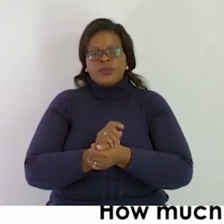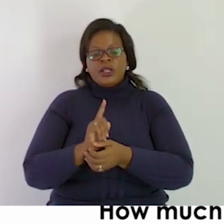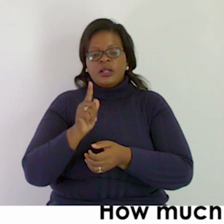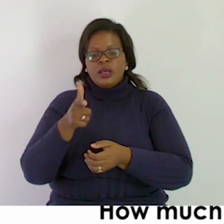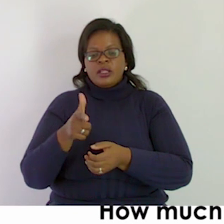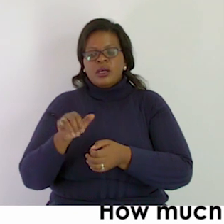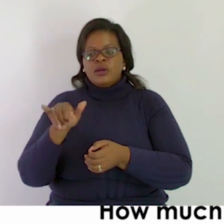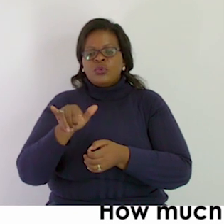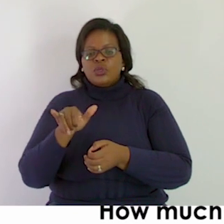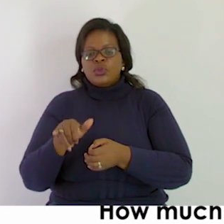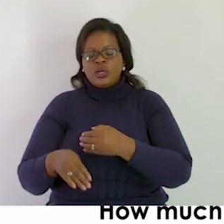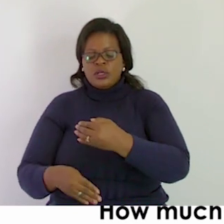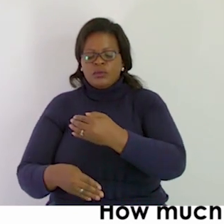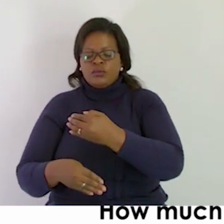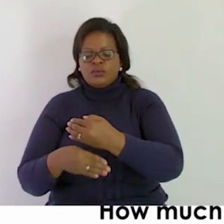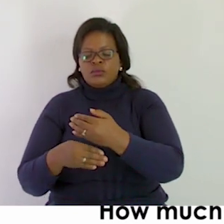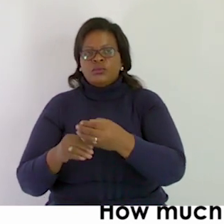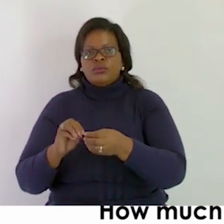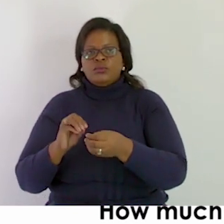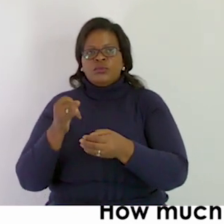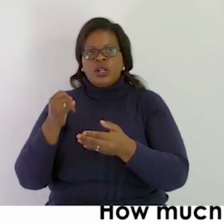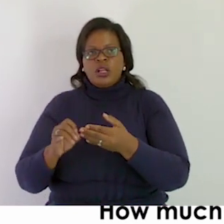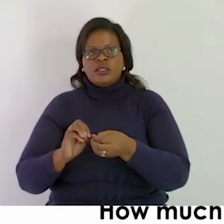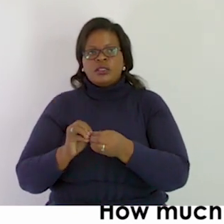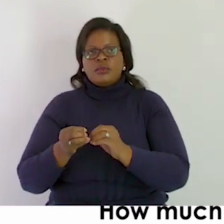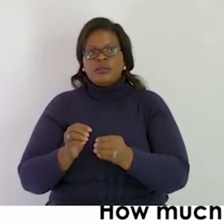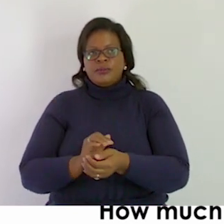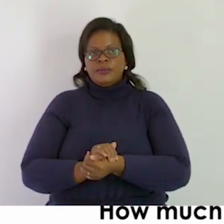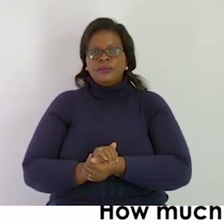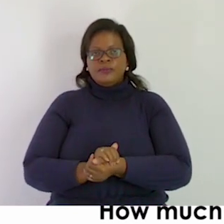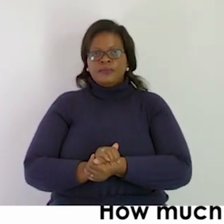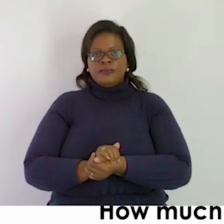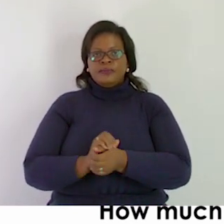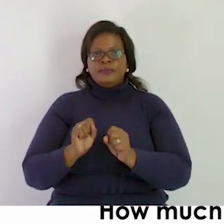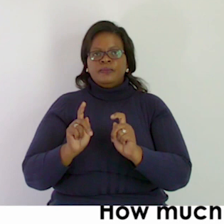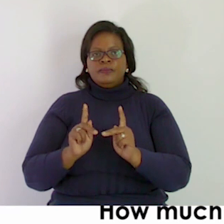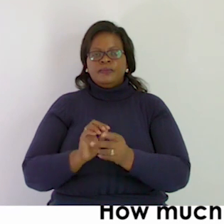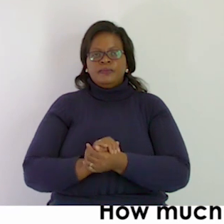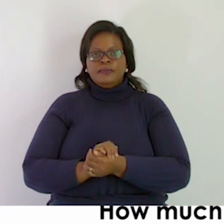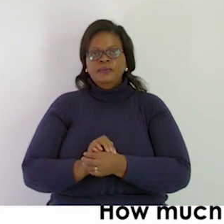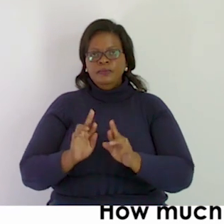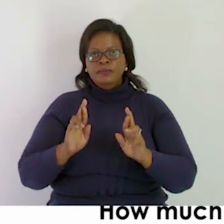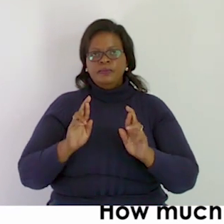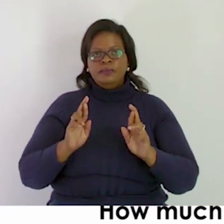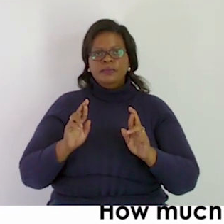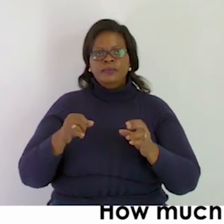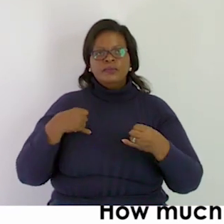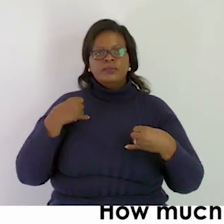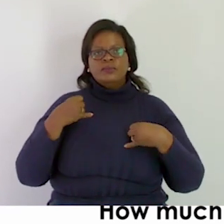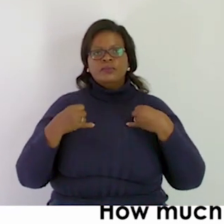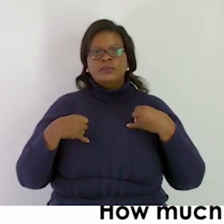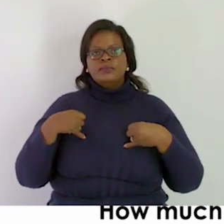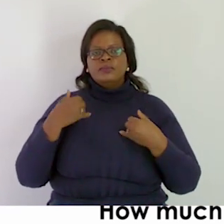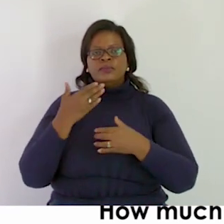can add the next number. Okay? So I hope you enjoy this activity,